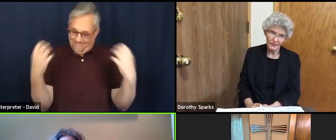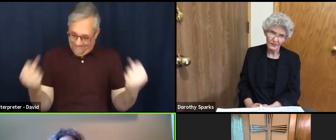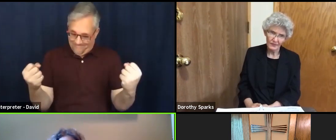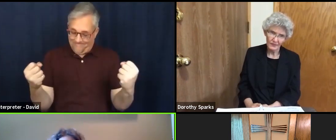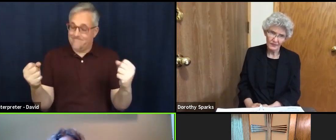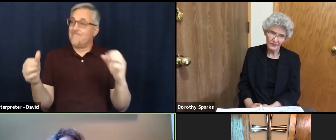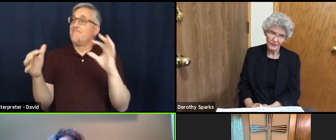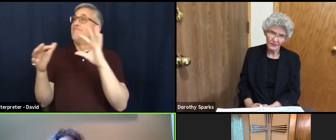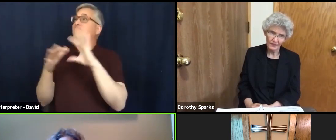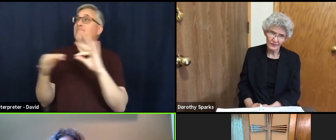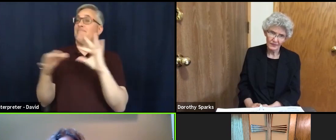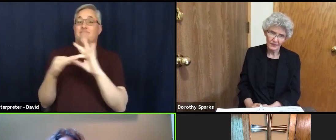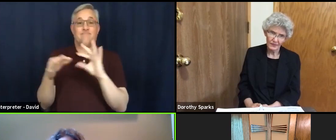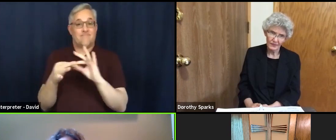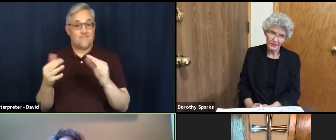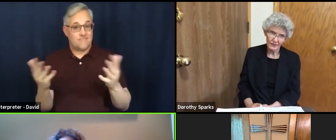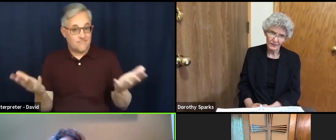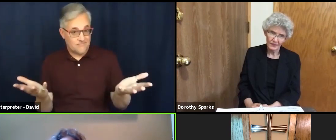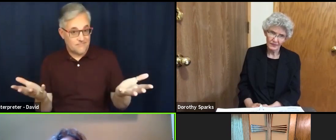this.